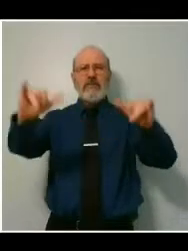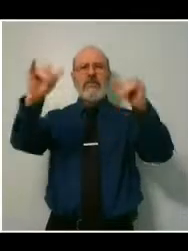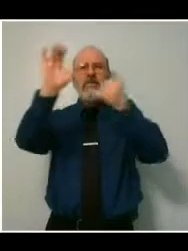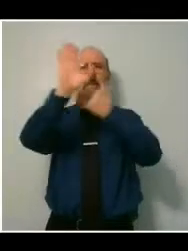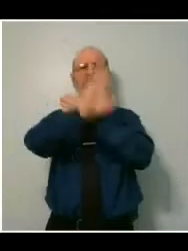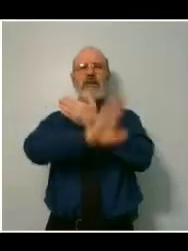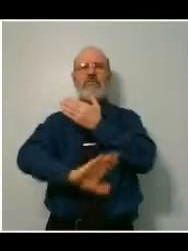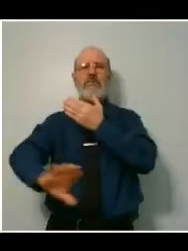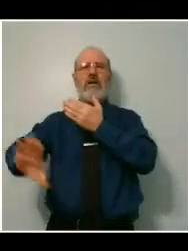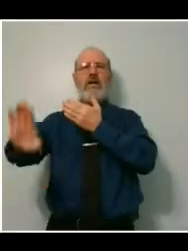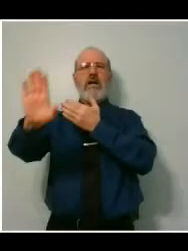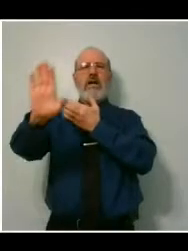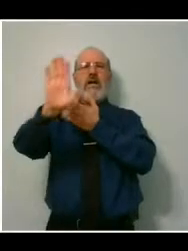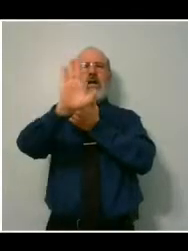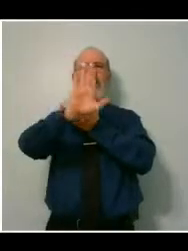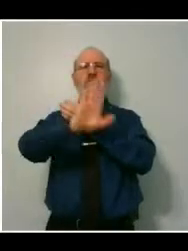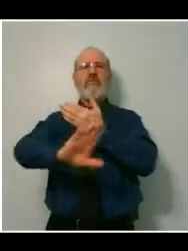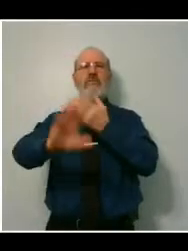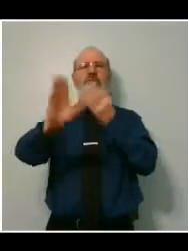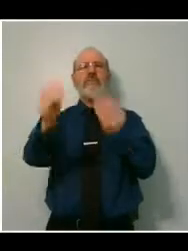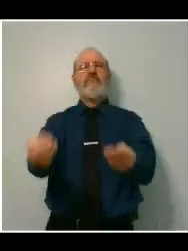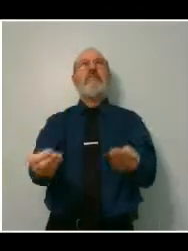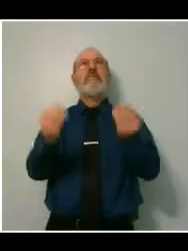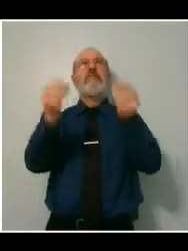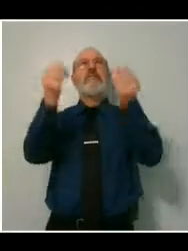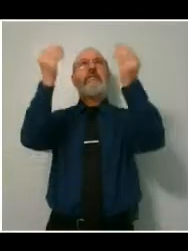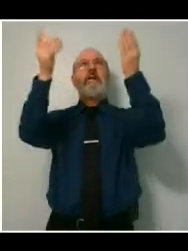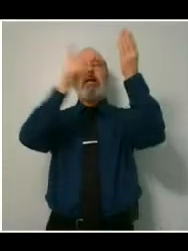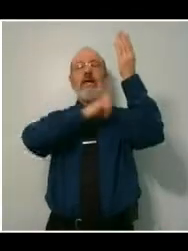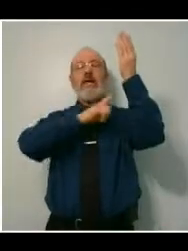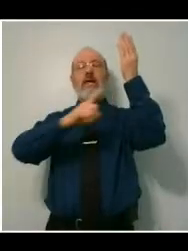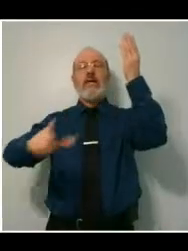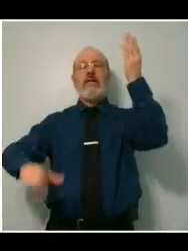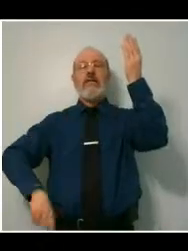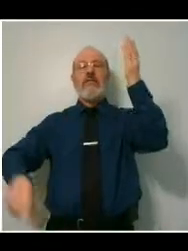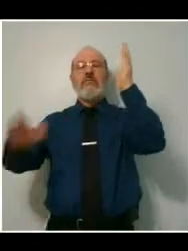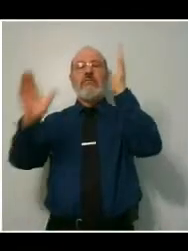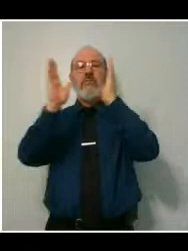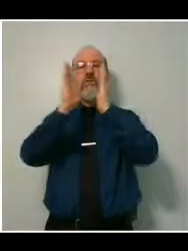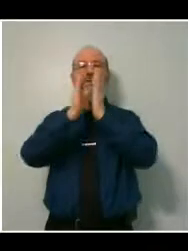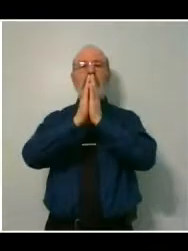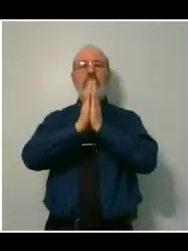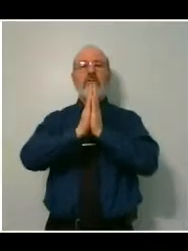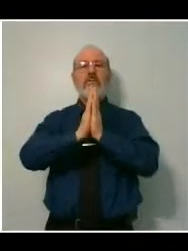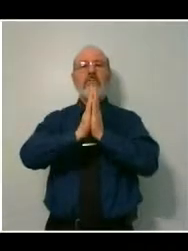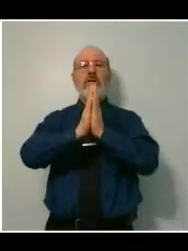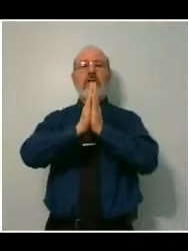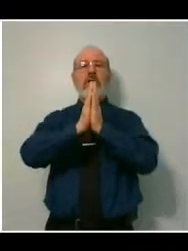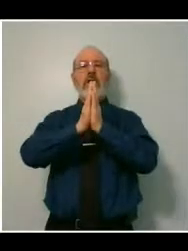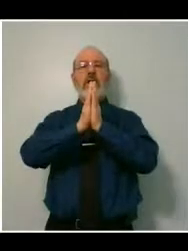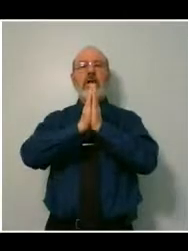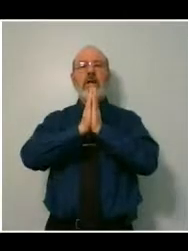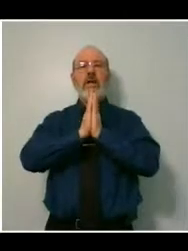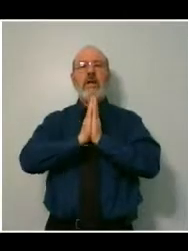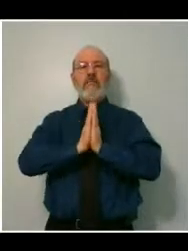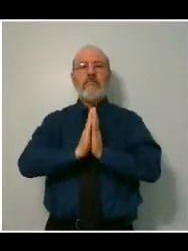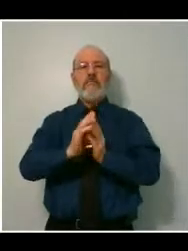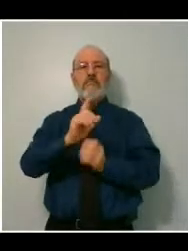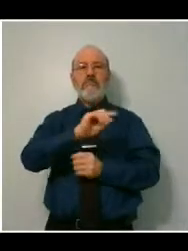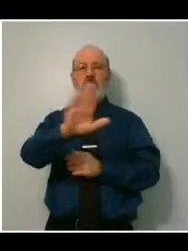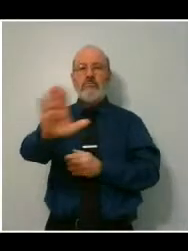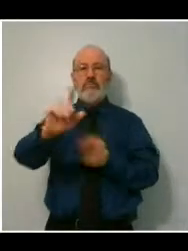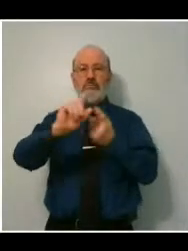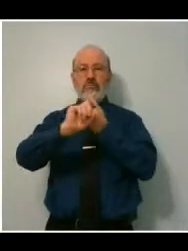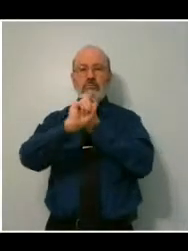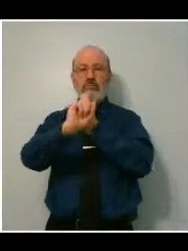our refuge, take it to the Lord in prayer.